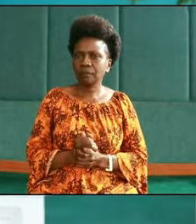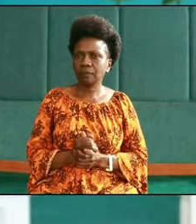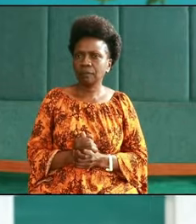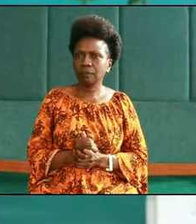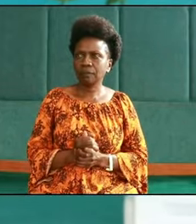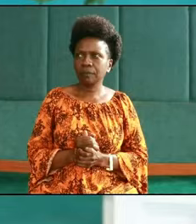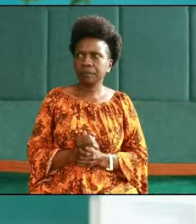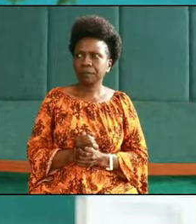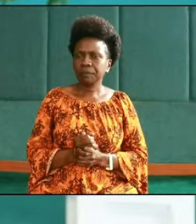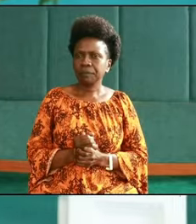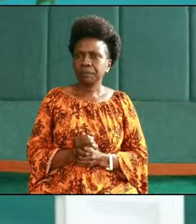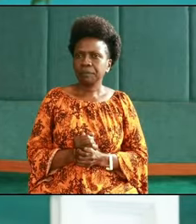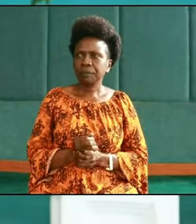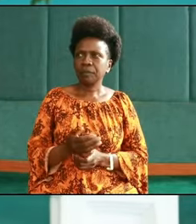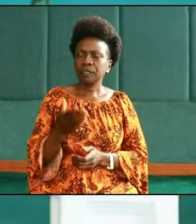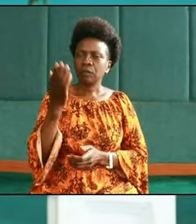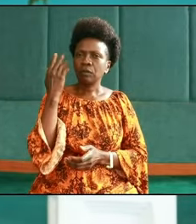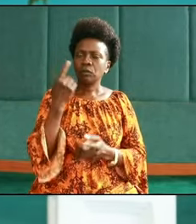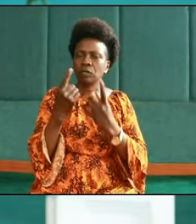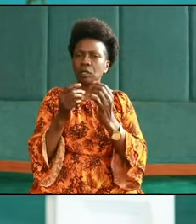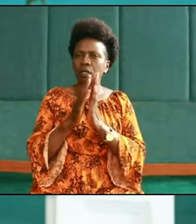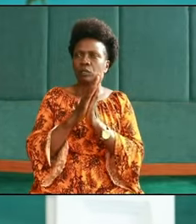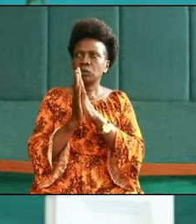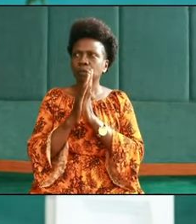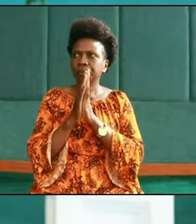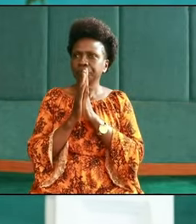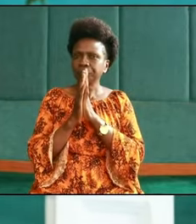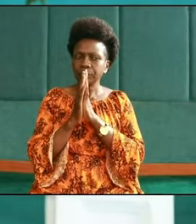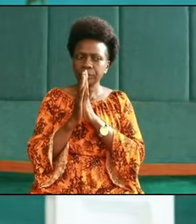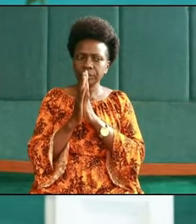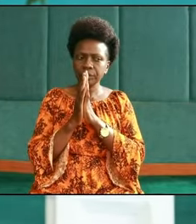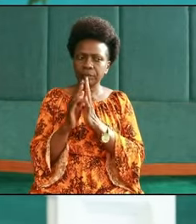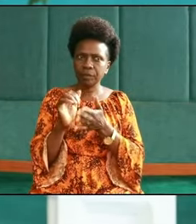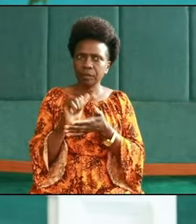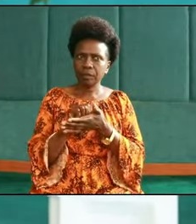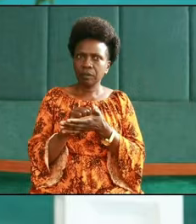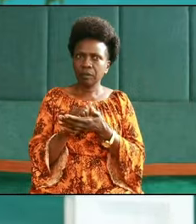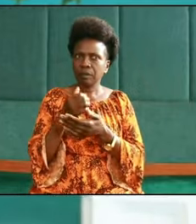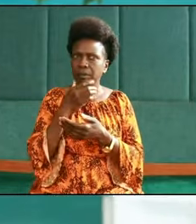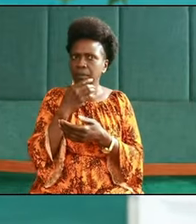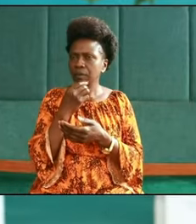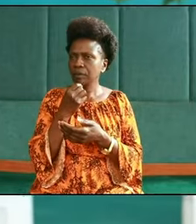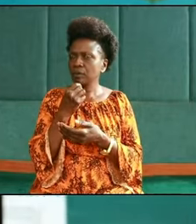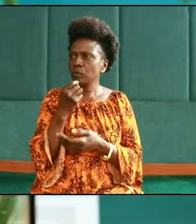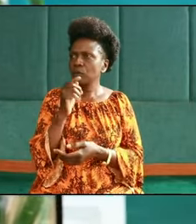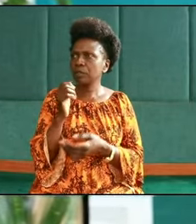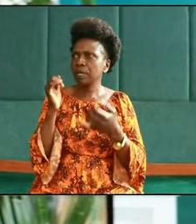One tells us a story that when he had got married, his scholar sick,